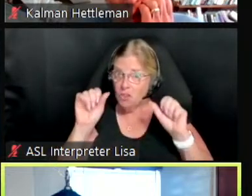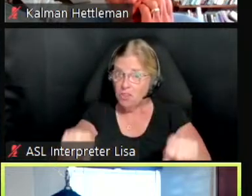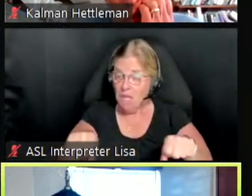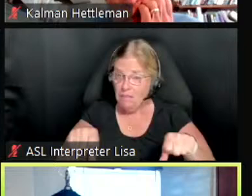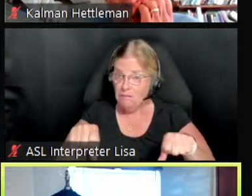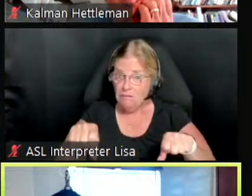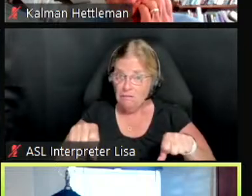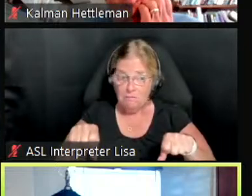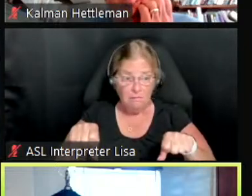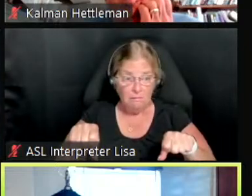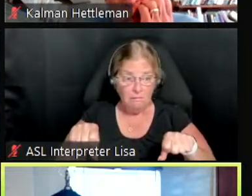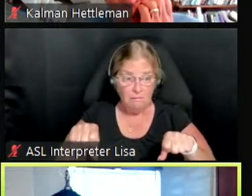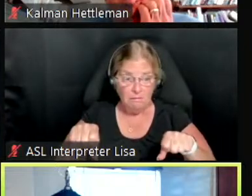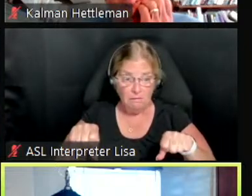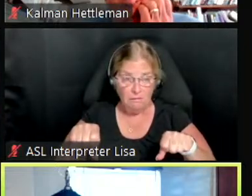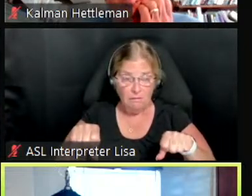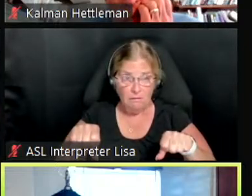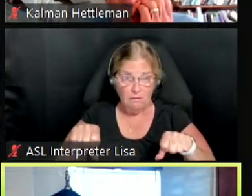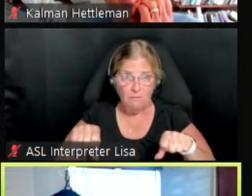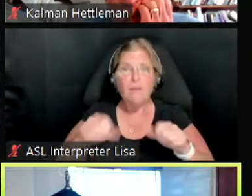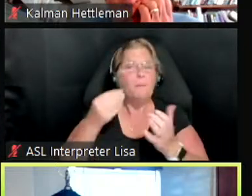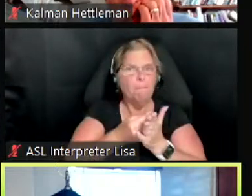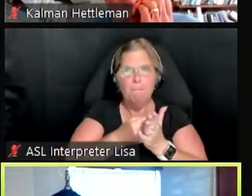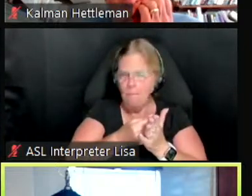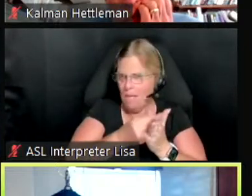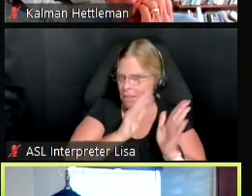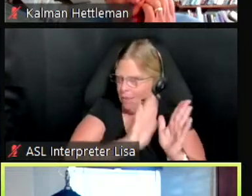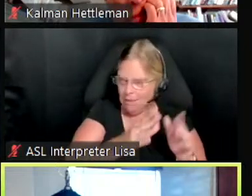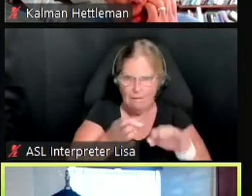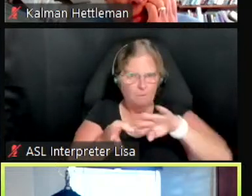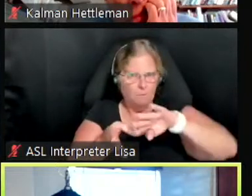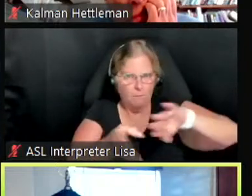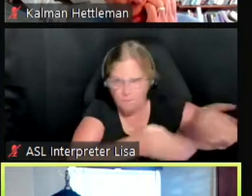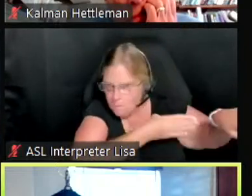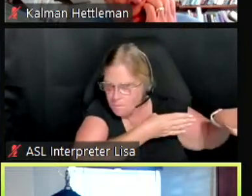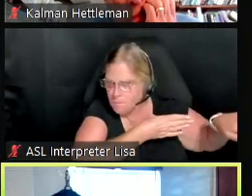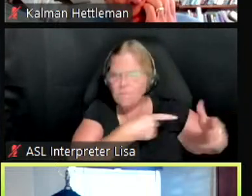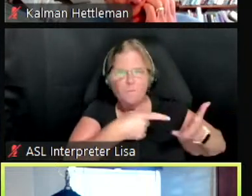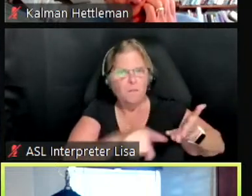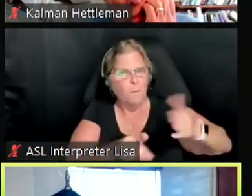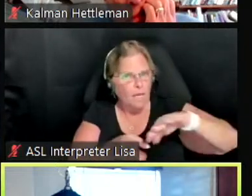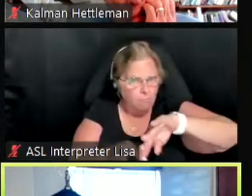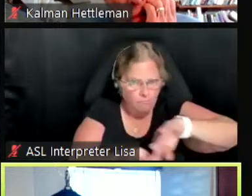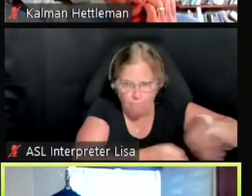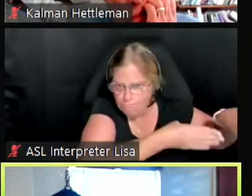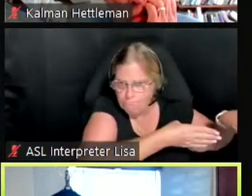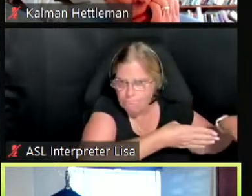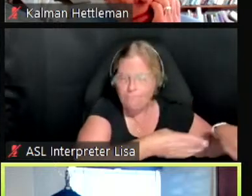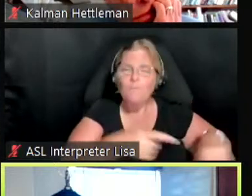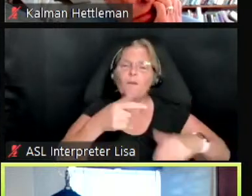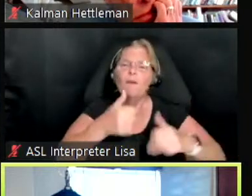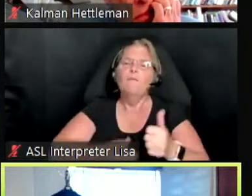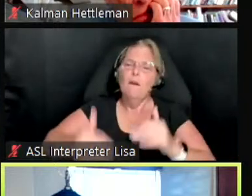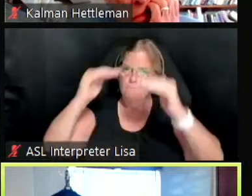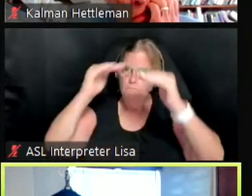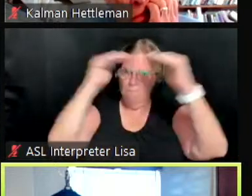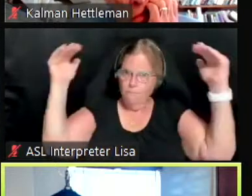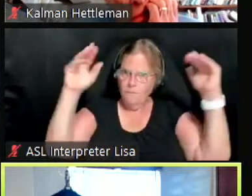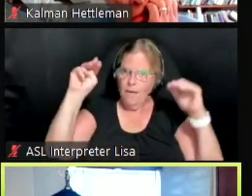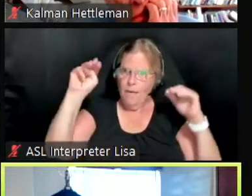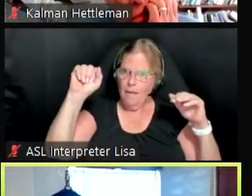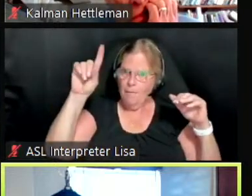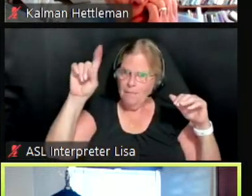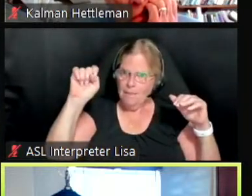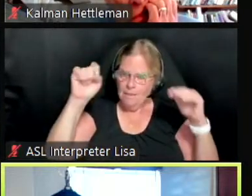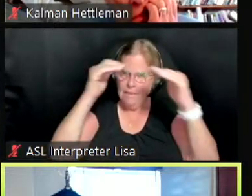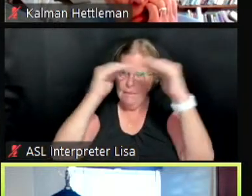than money and pay and increasing pay from this level, from this team that you're on,